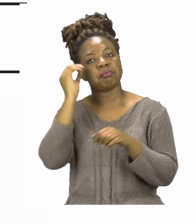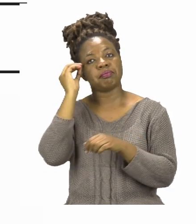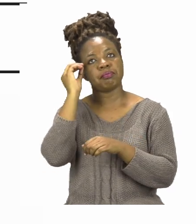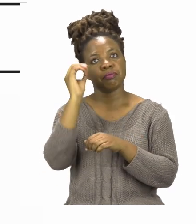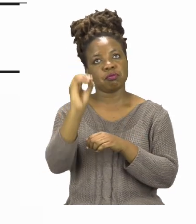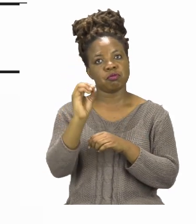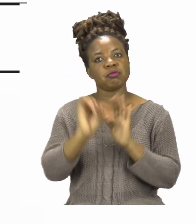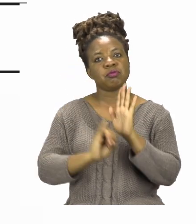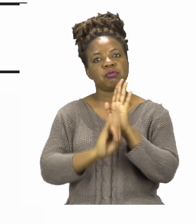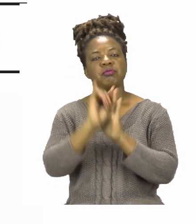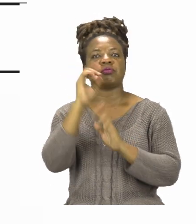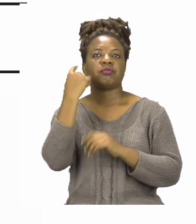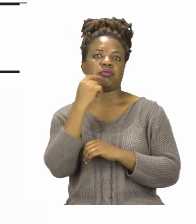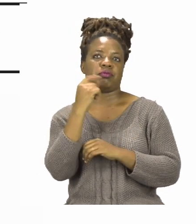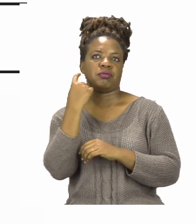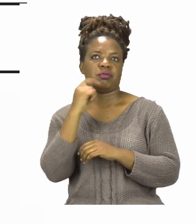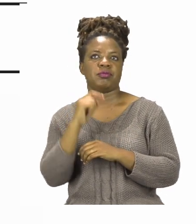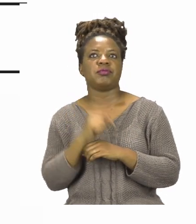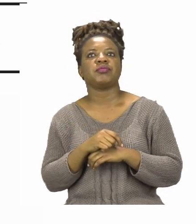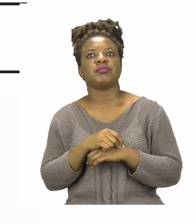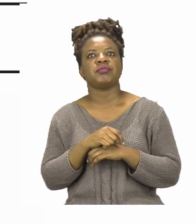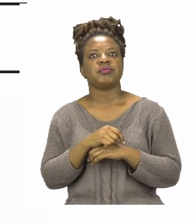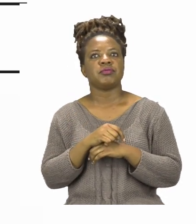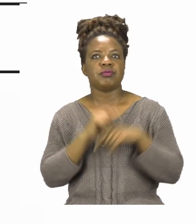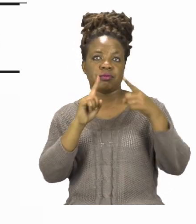begin. We'll start by reading them.